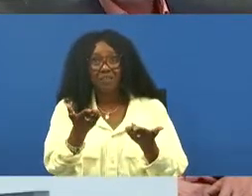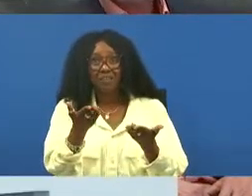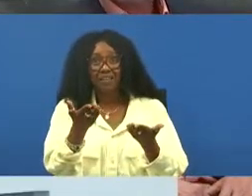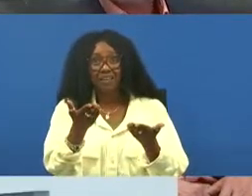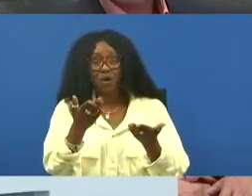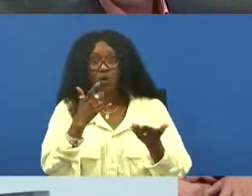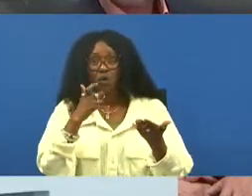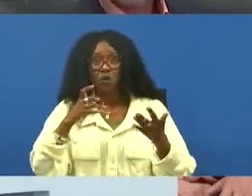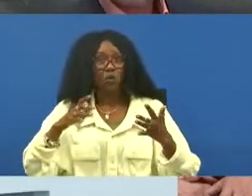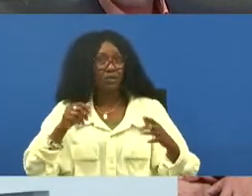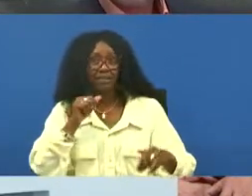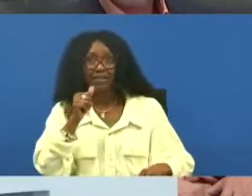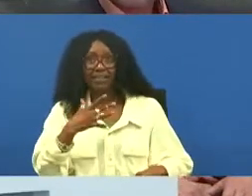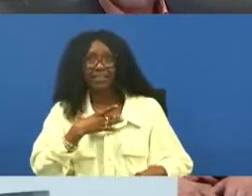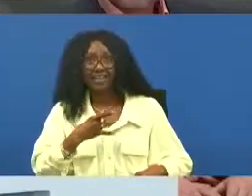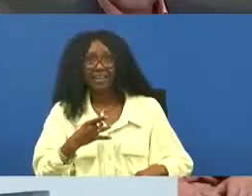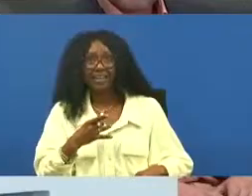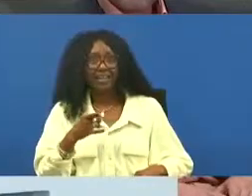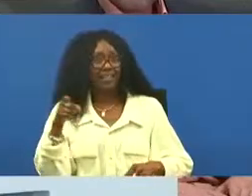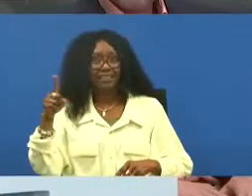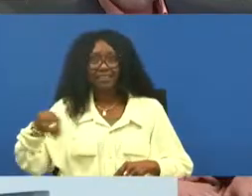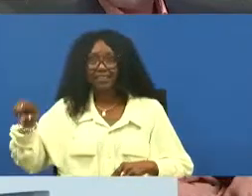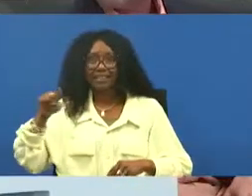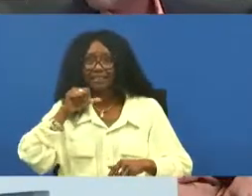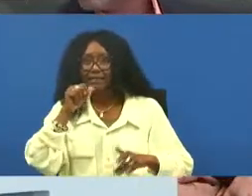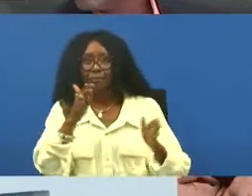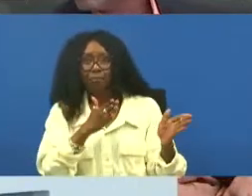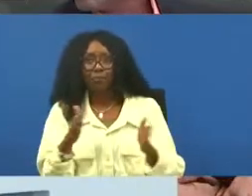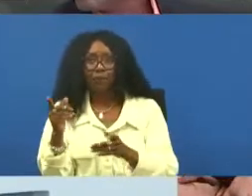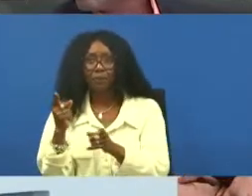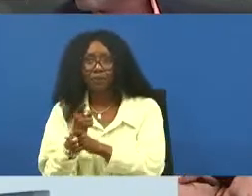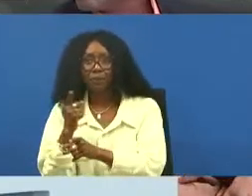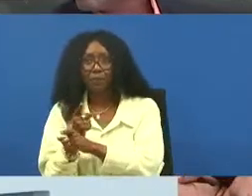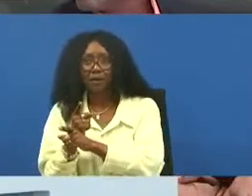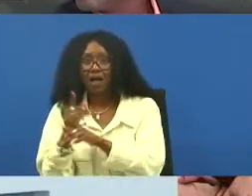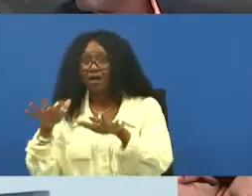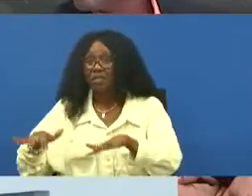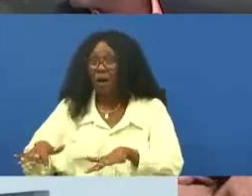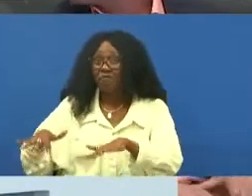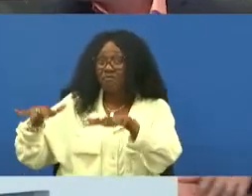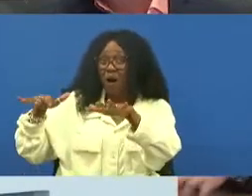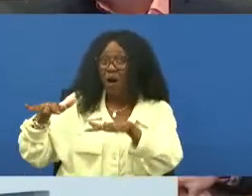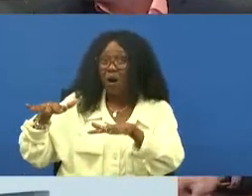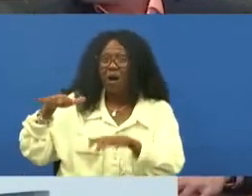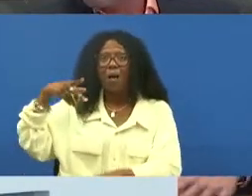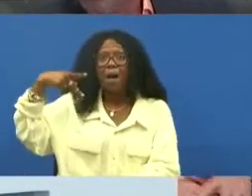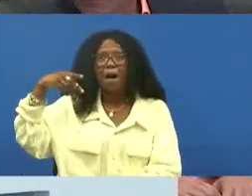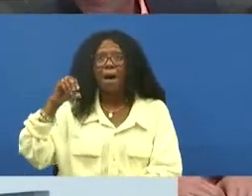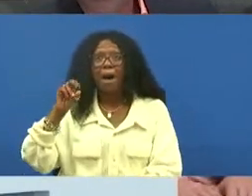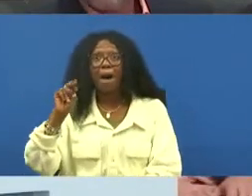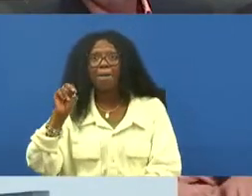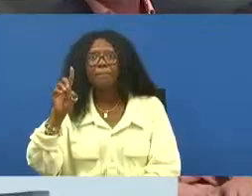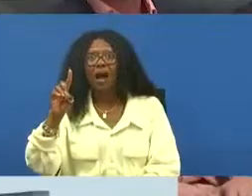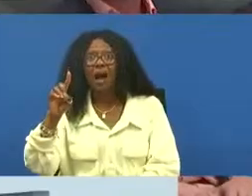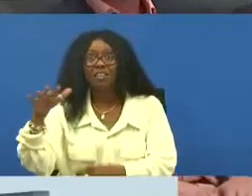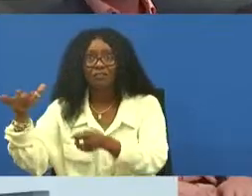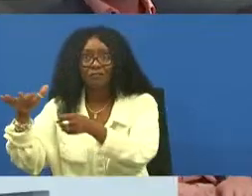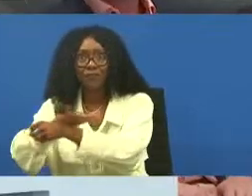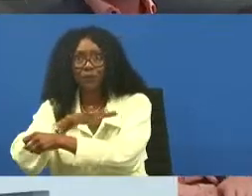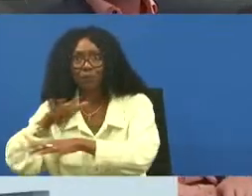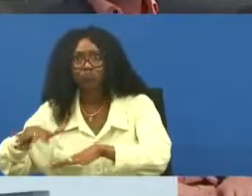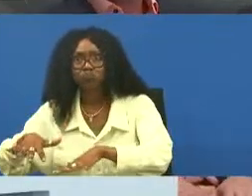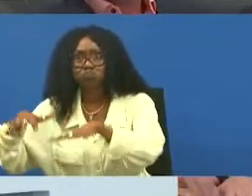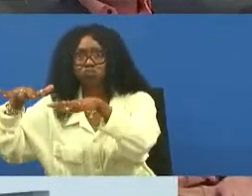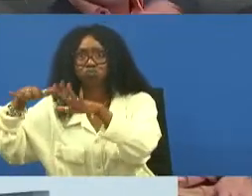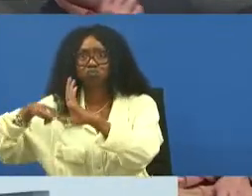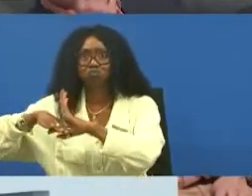to their core because it doesn't seem well thought out. The flood protection doesn't seem adequate. The pond is full now. How is that going to protect us? We don't feel